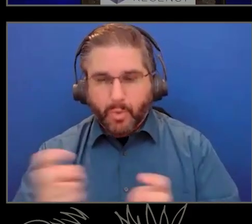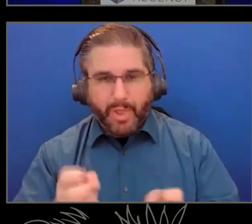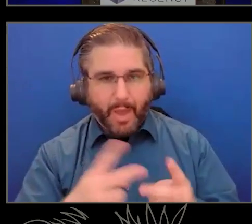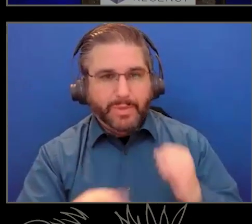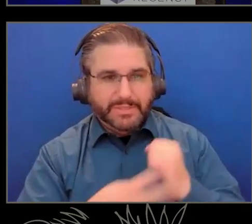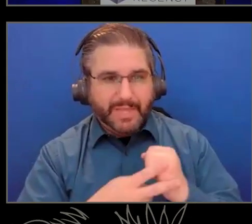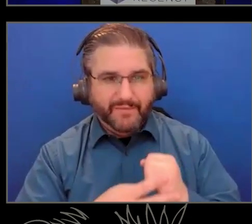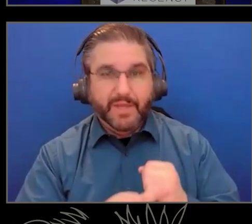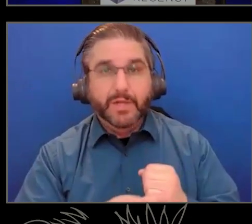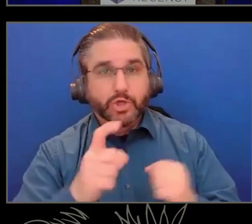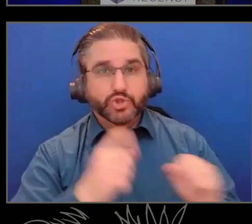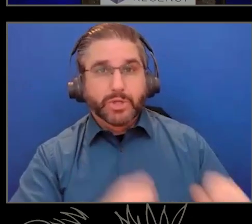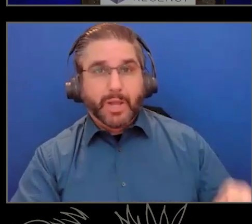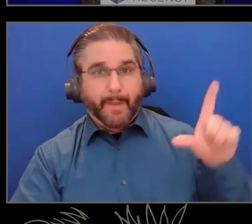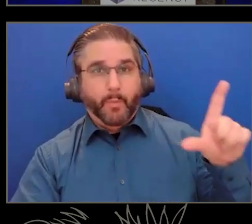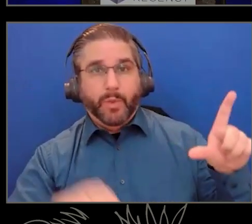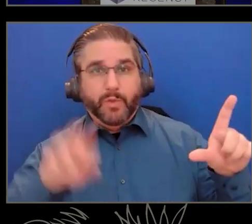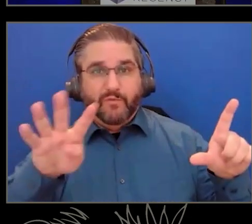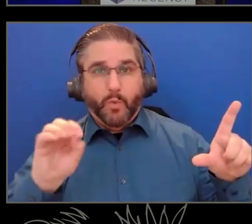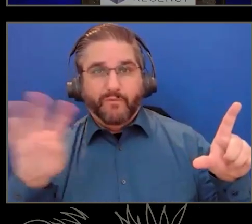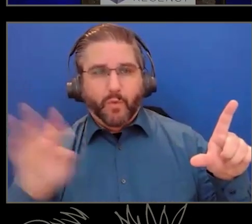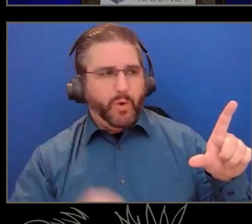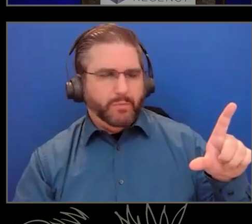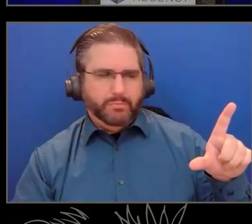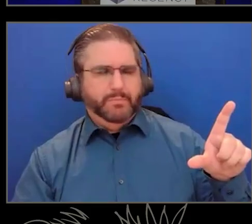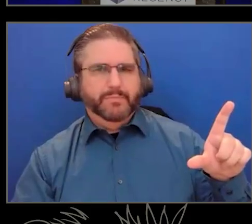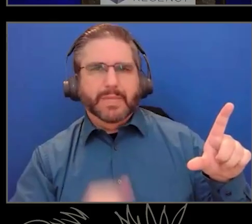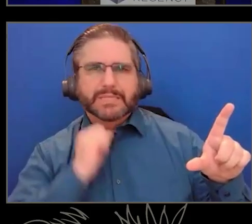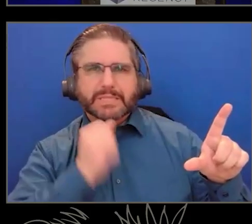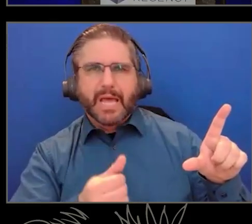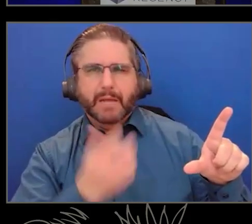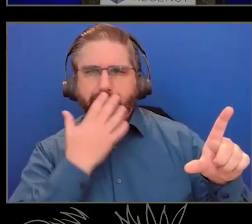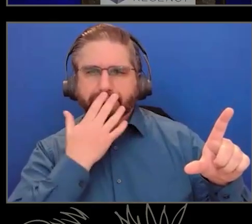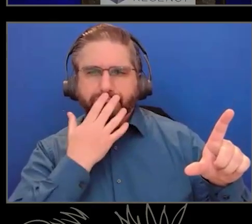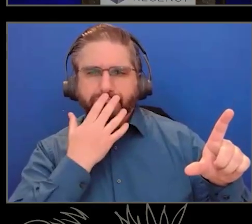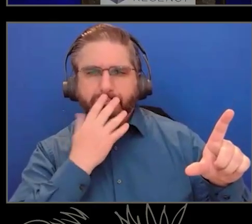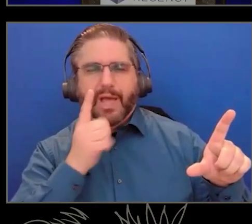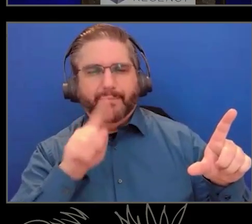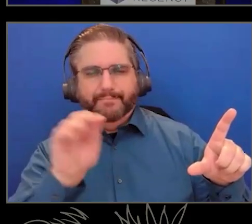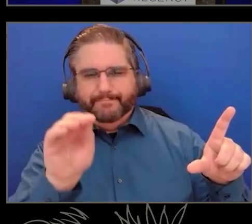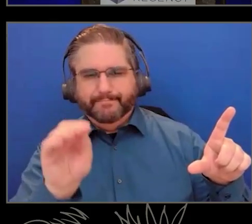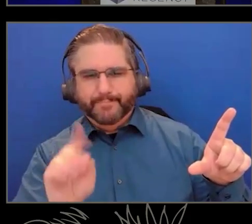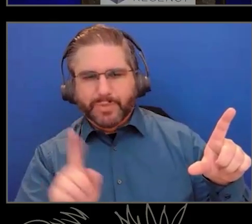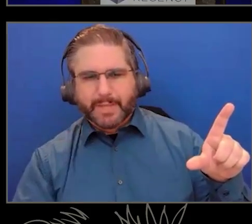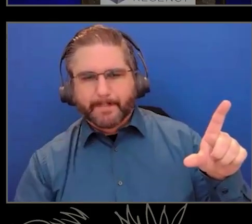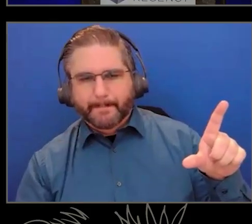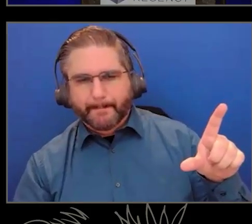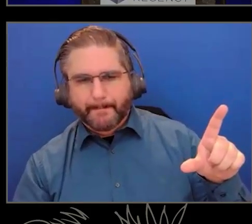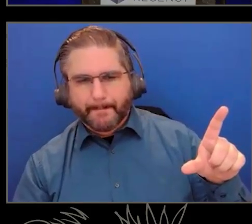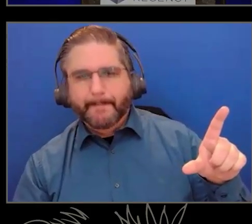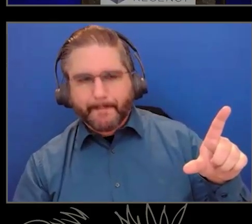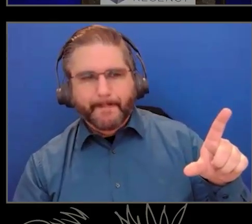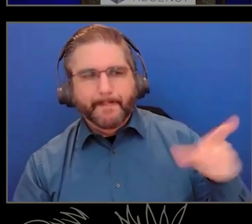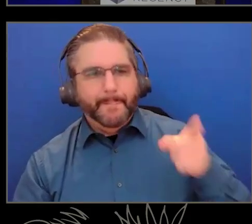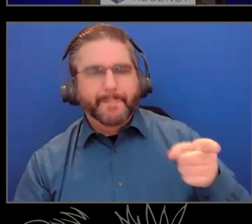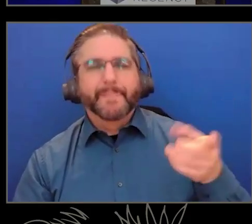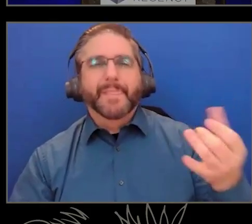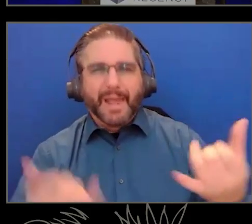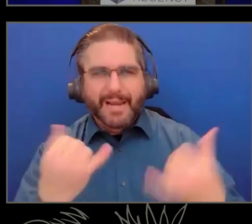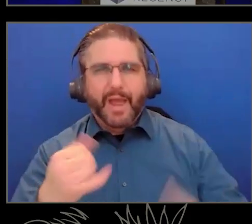404 now. It's not for some reason. There we go. All right. Cool. All right, so it's a